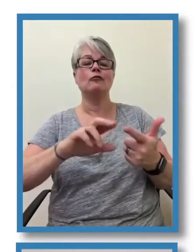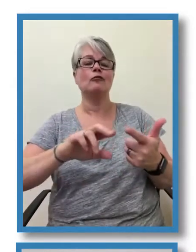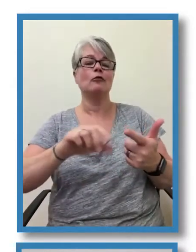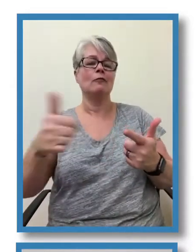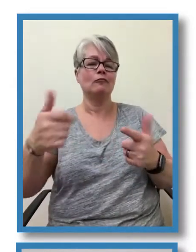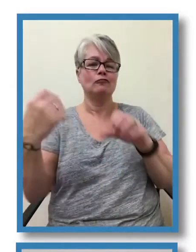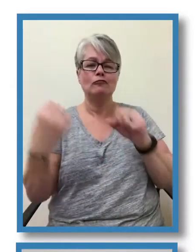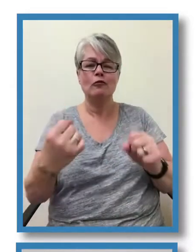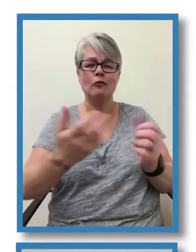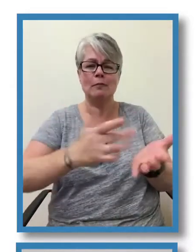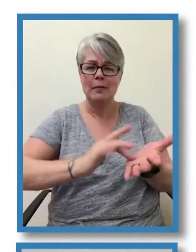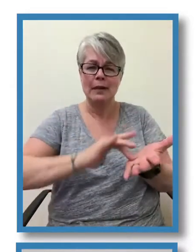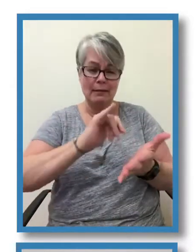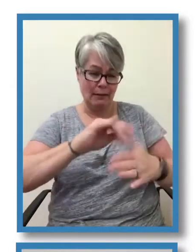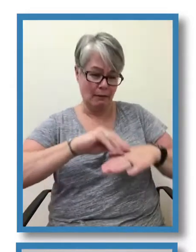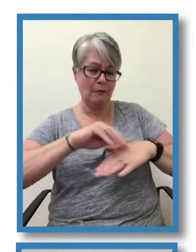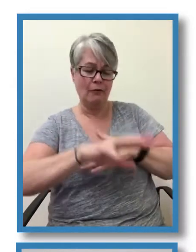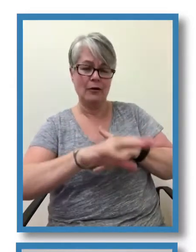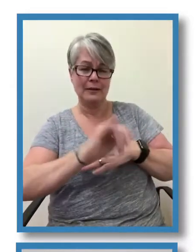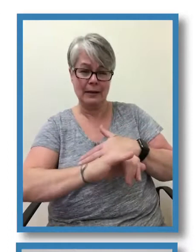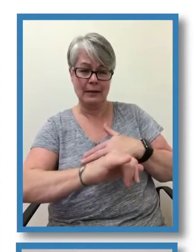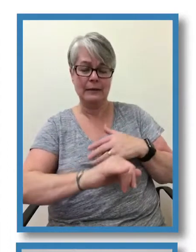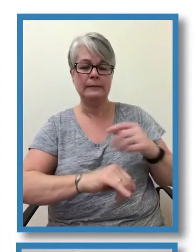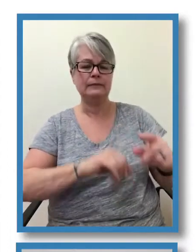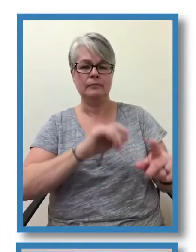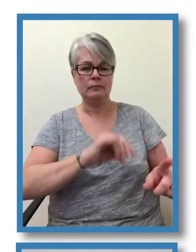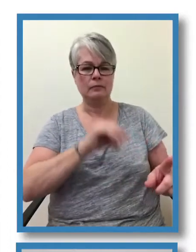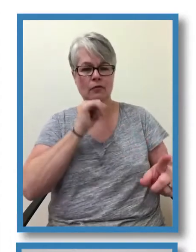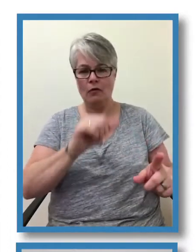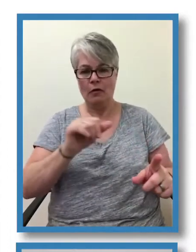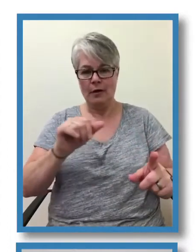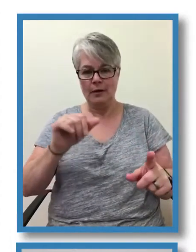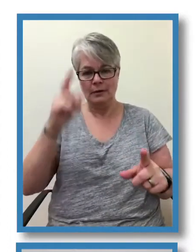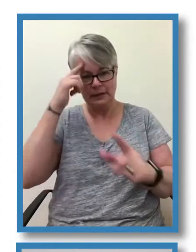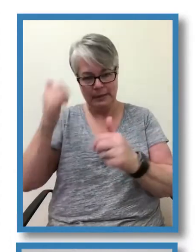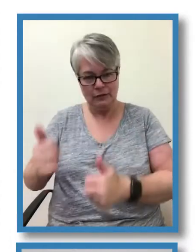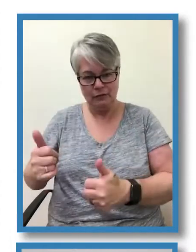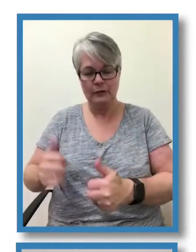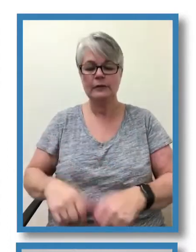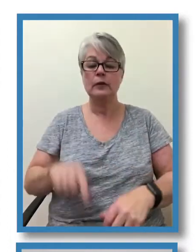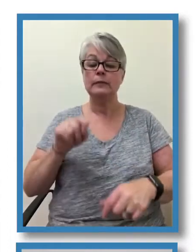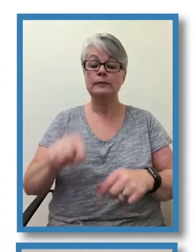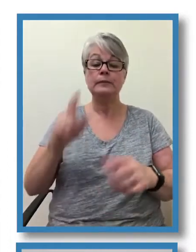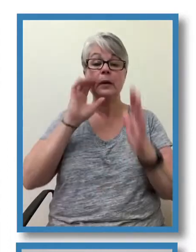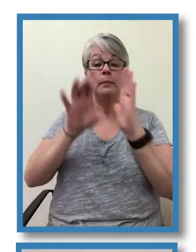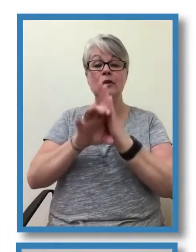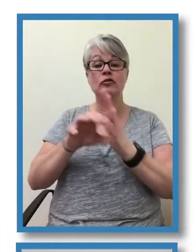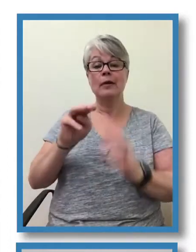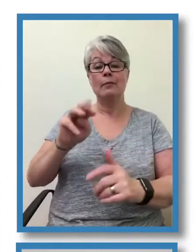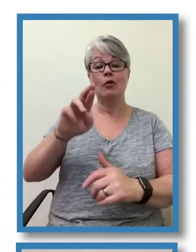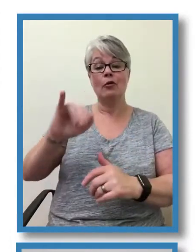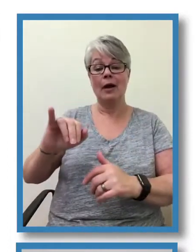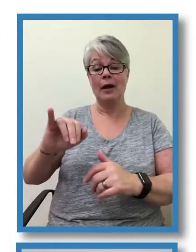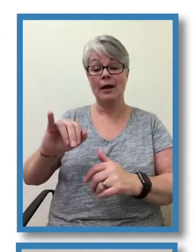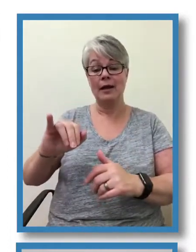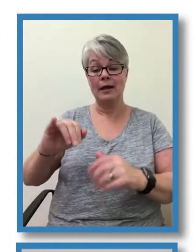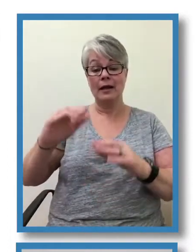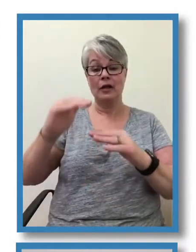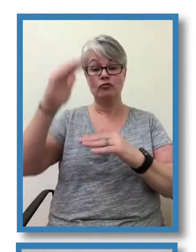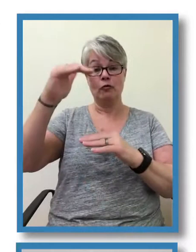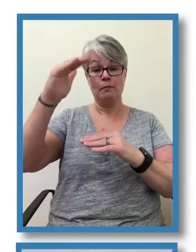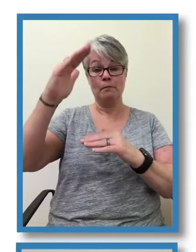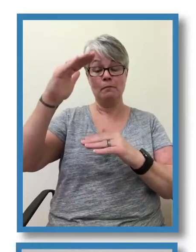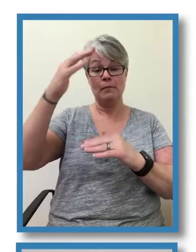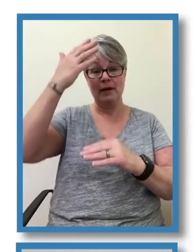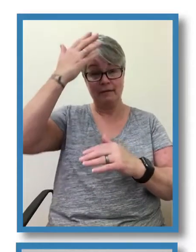front and it's going to the back. So it's a scan that's going through the brain this way from front to back. You can see the skull around the